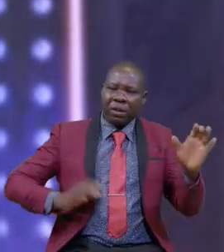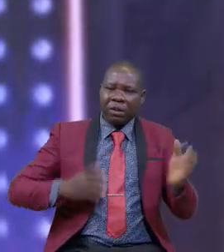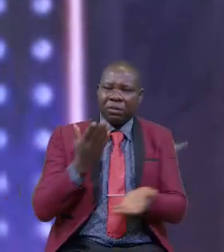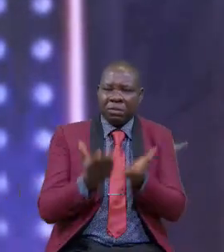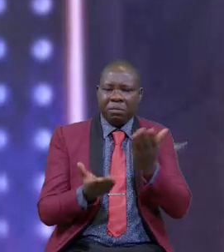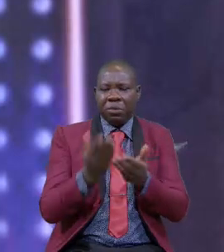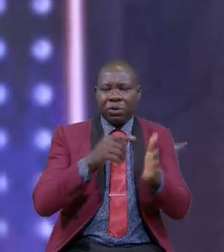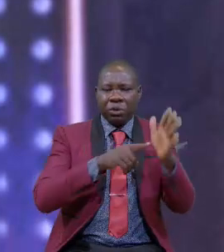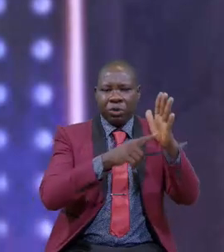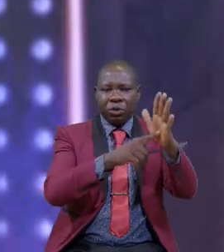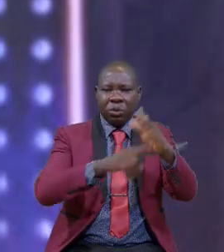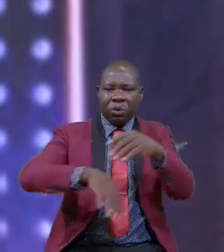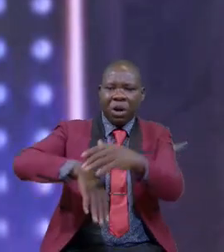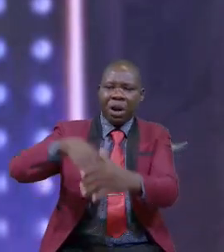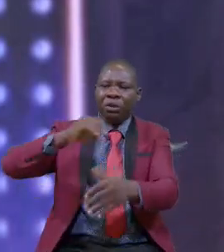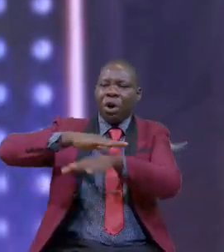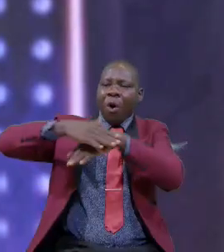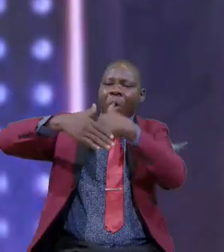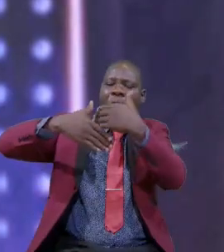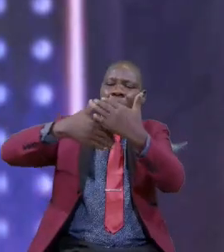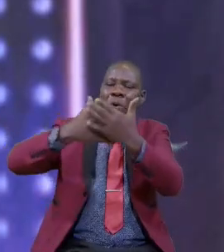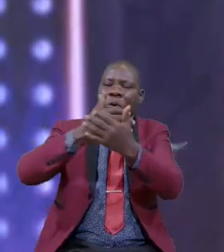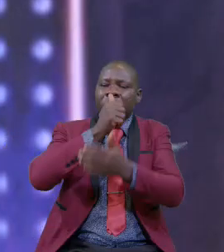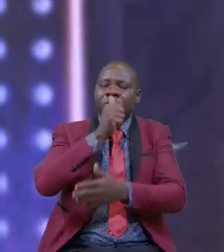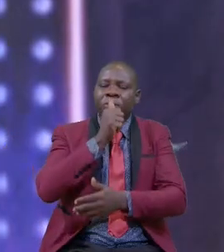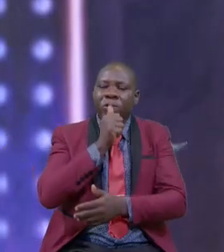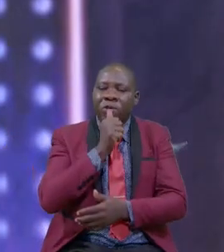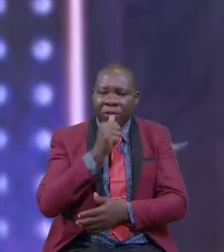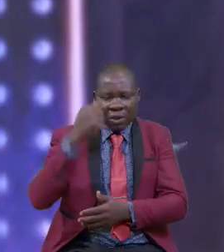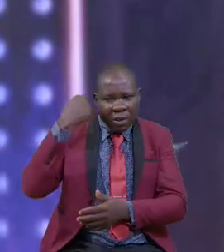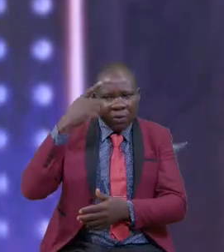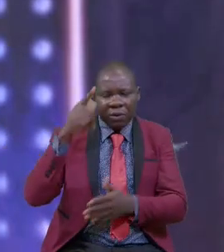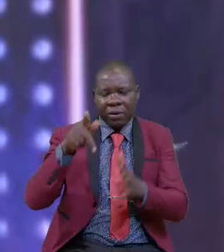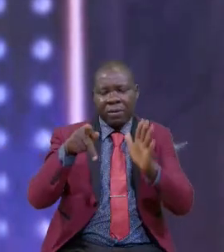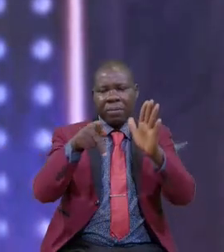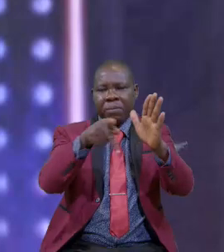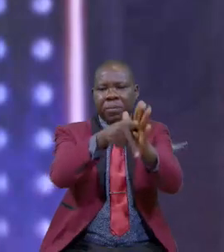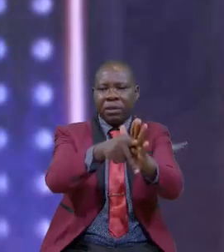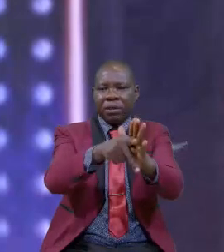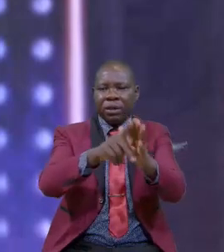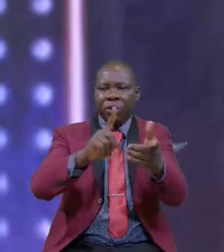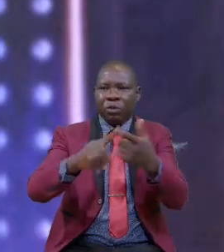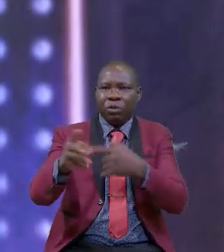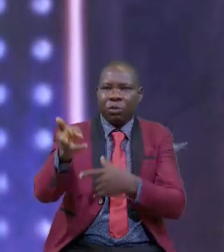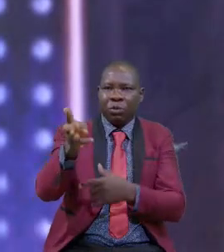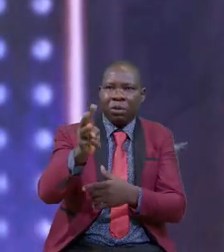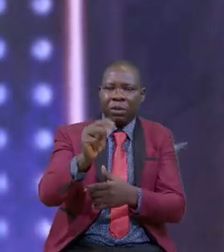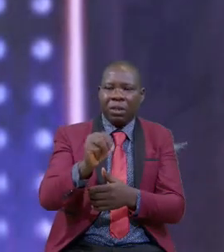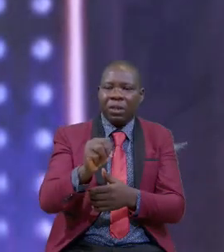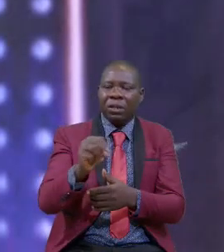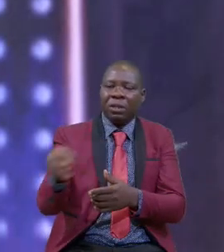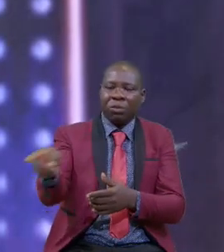all long suffering for a pattern to them which should